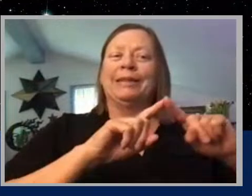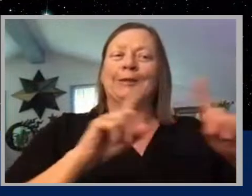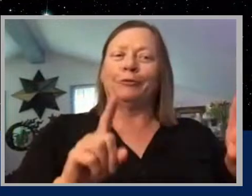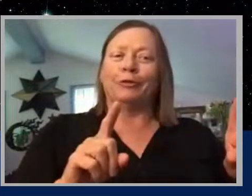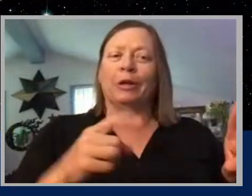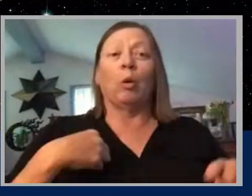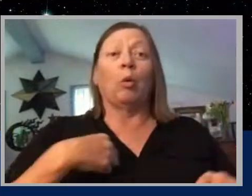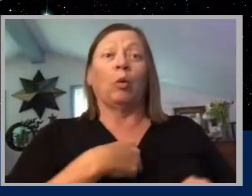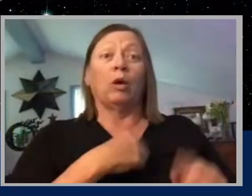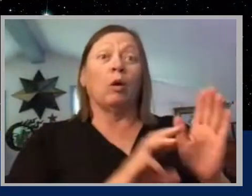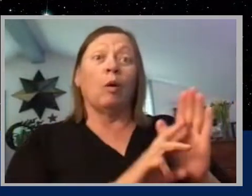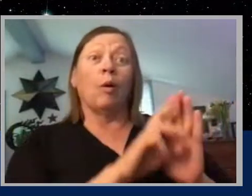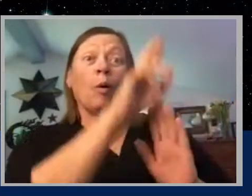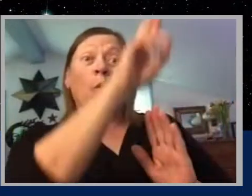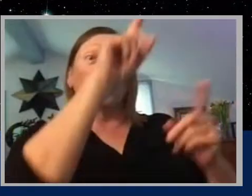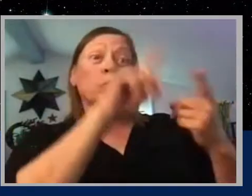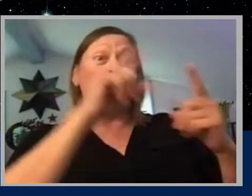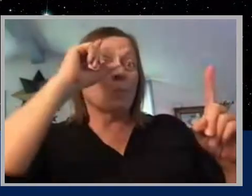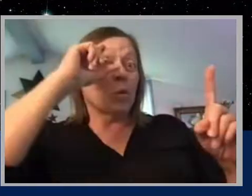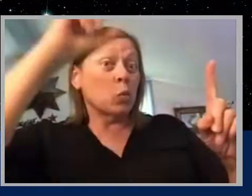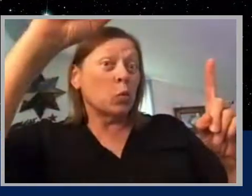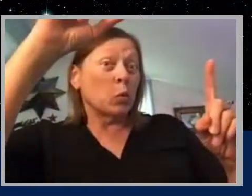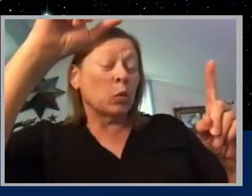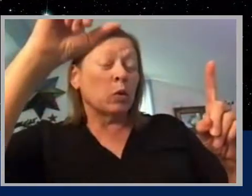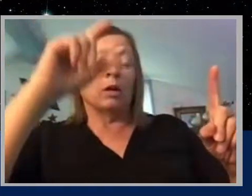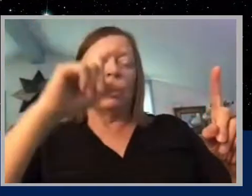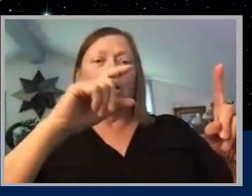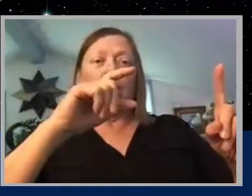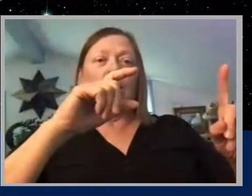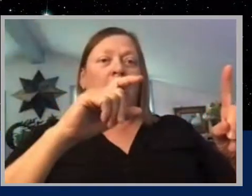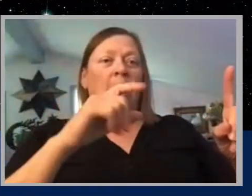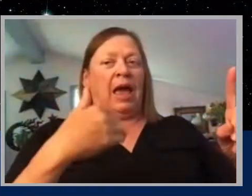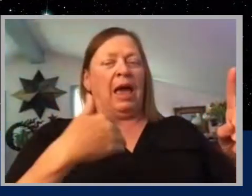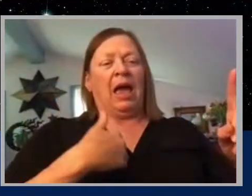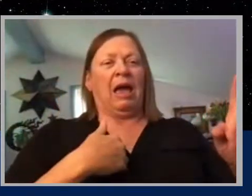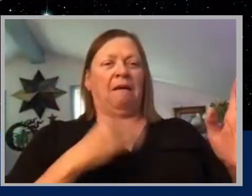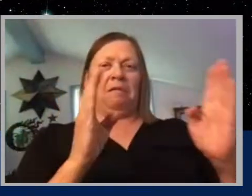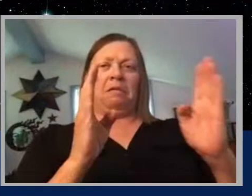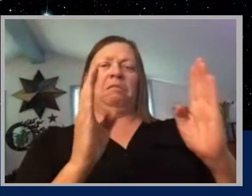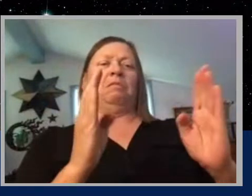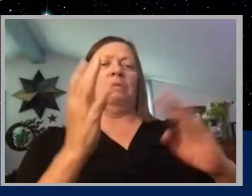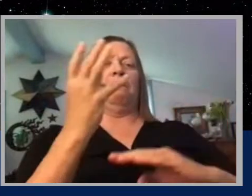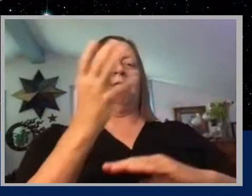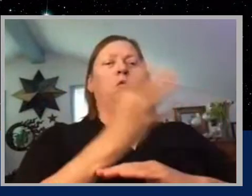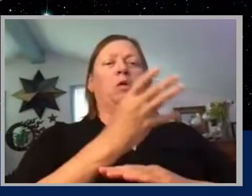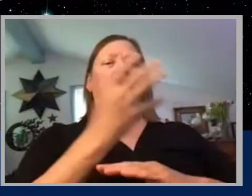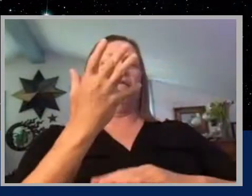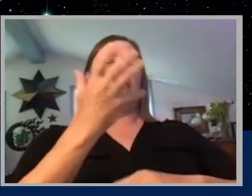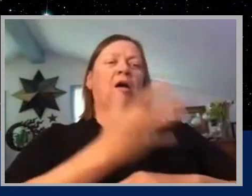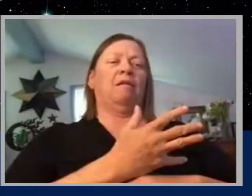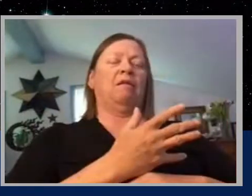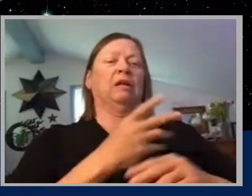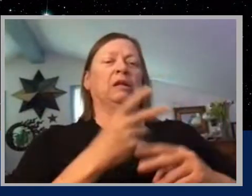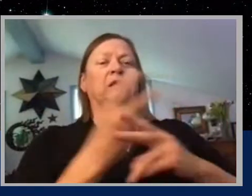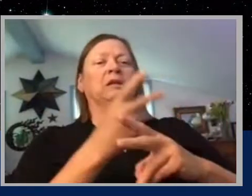to understand what that weather looks like. And, Artemis 1, we were supposed to land about 38 nautical miles